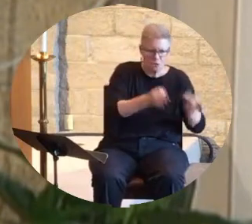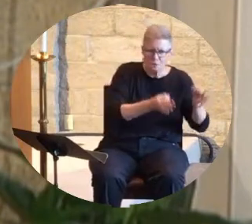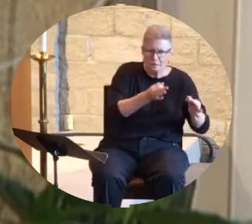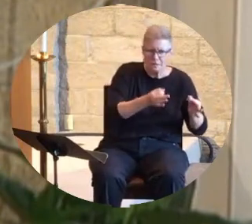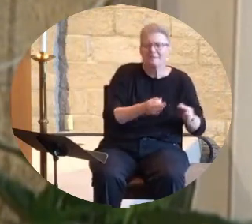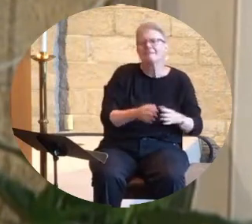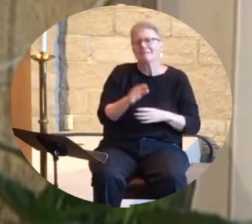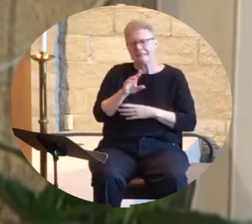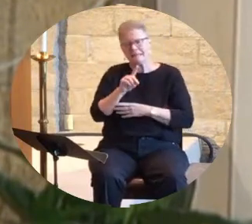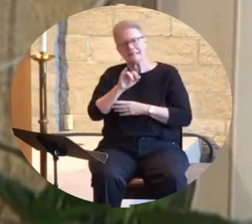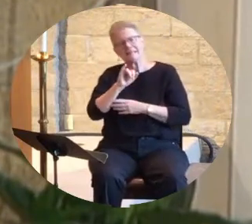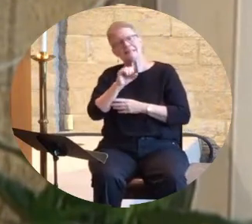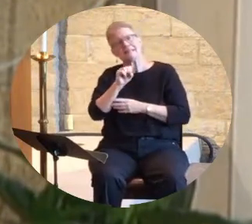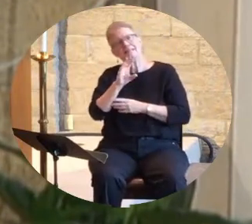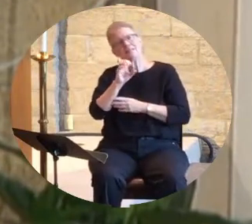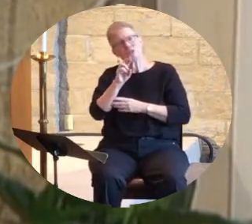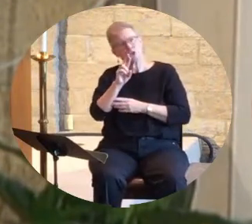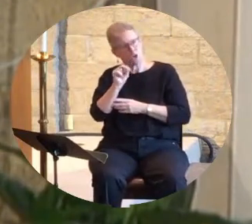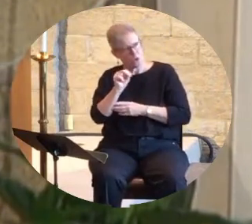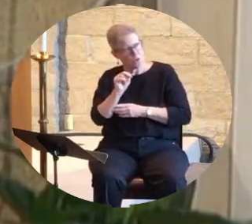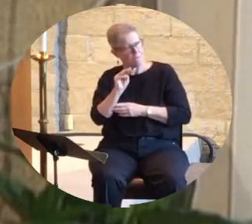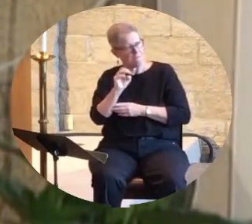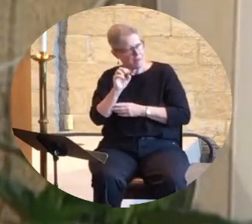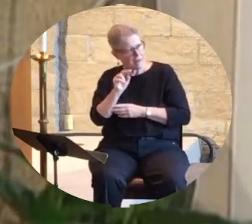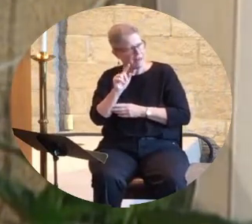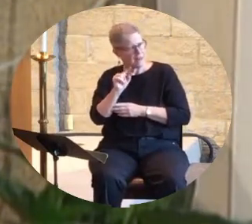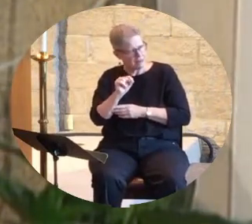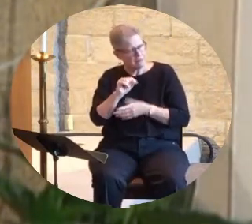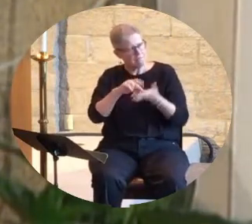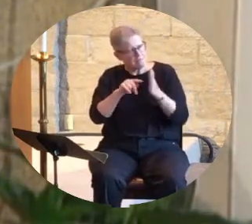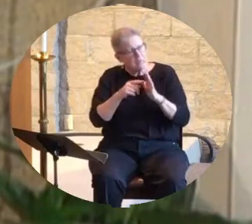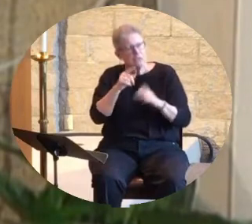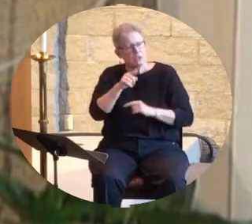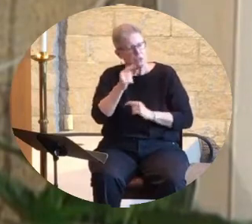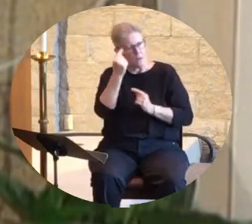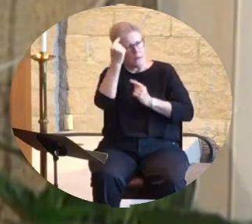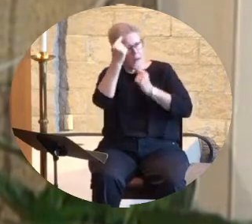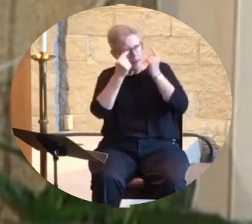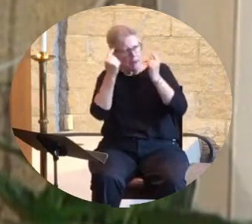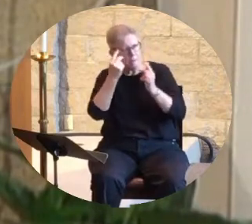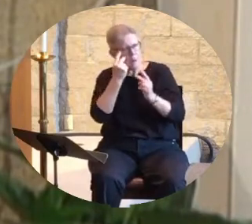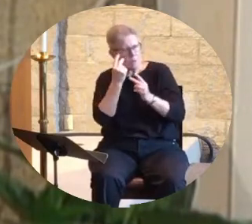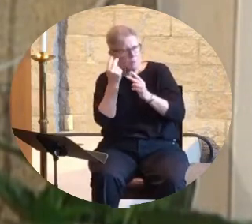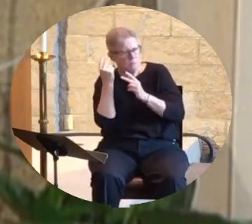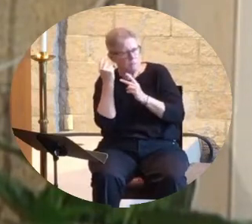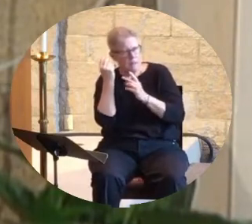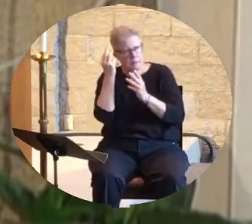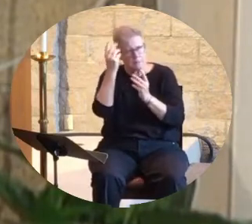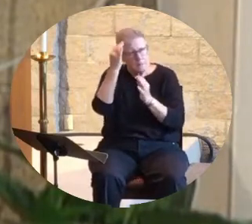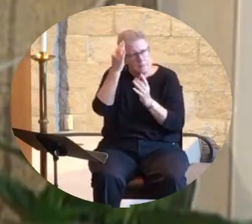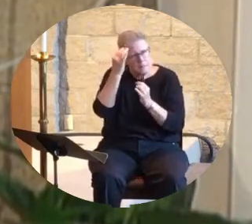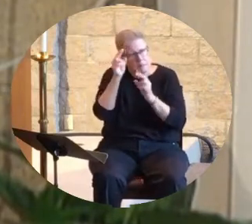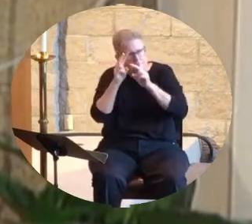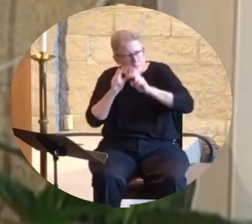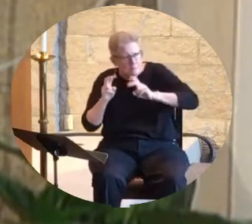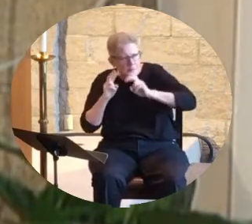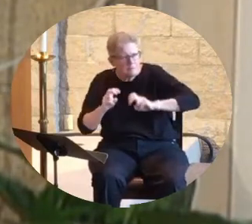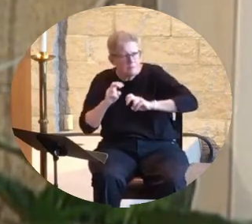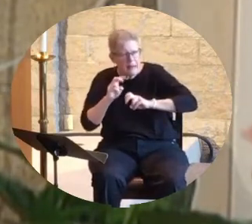You take it into meditation. You take it into reflective, and you reflect on what it is. You know, you